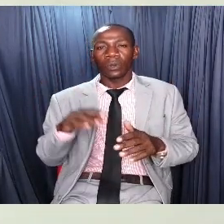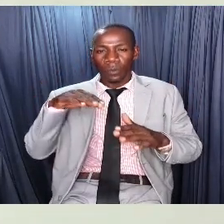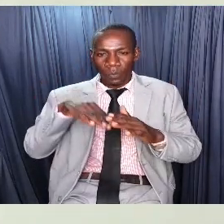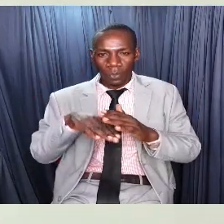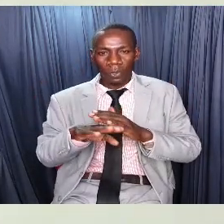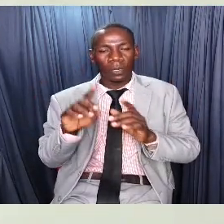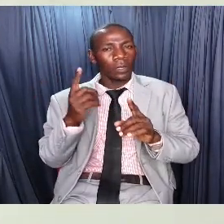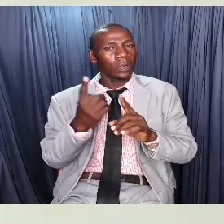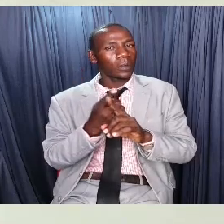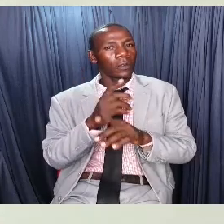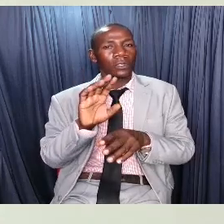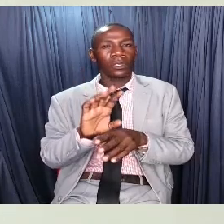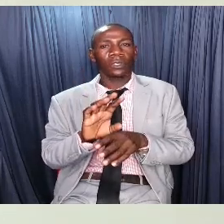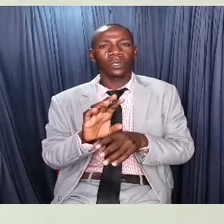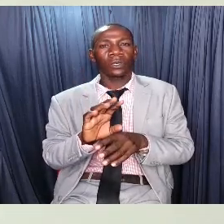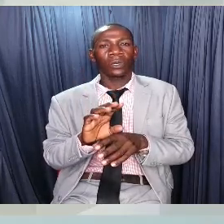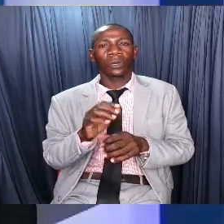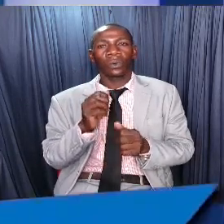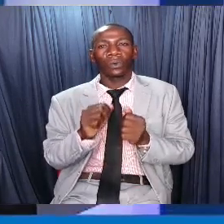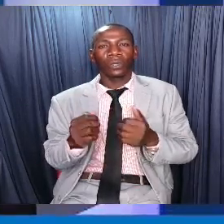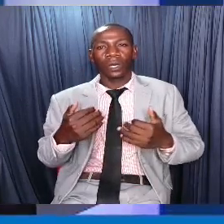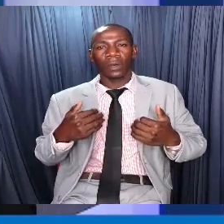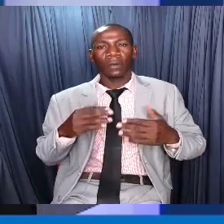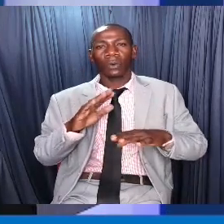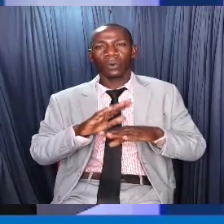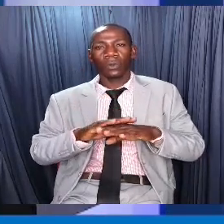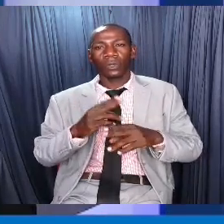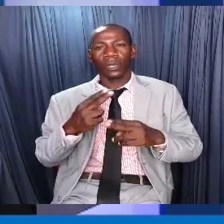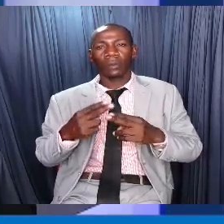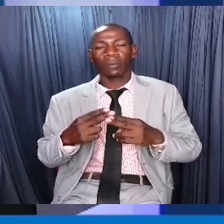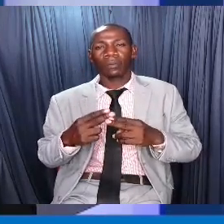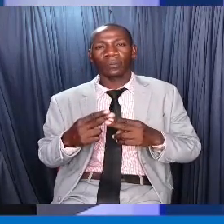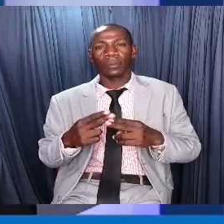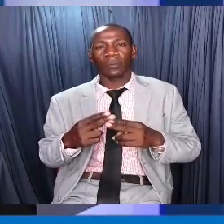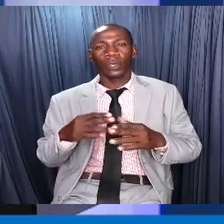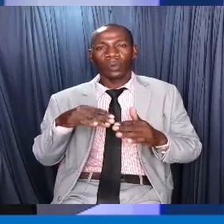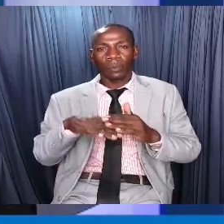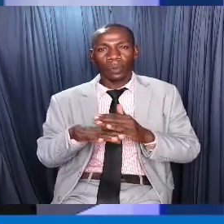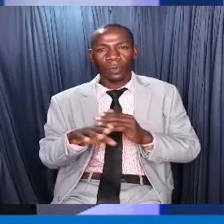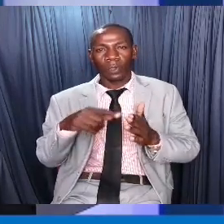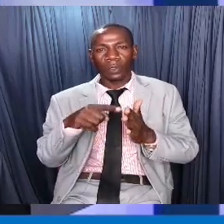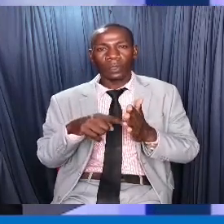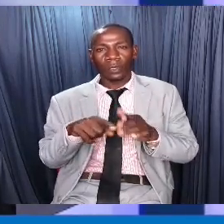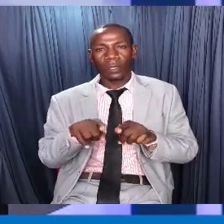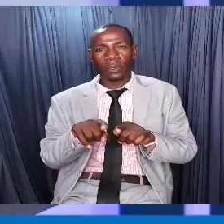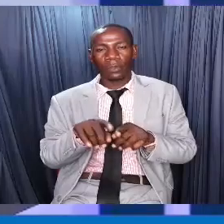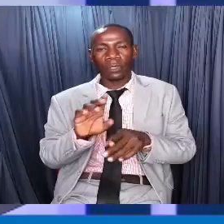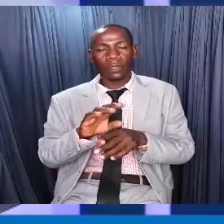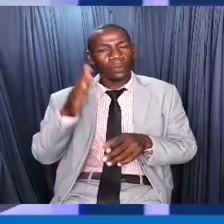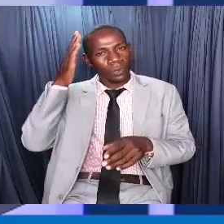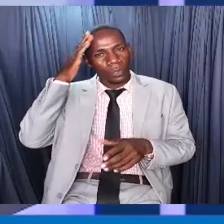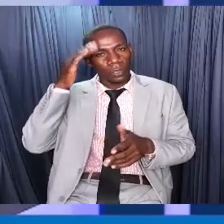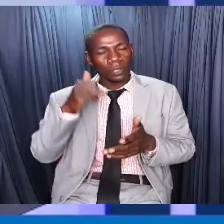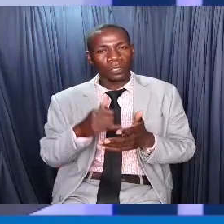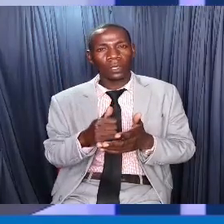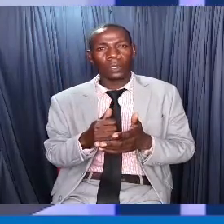kanisa lingine. You'll be saved in another church. Ambao lina jina zuri. That has a good church, a good name. Kumbe umeingia kwa hili kanisa. Yet you've come to the same church again. Ukijajua. Once